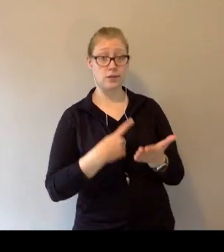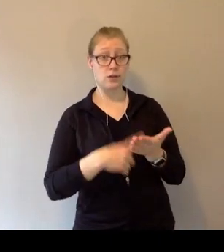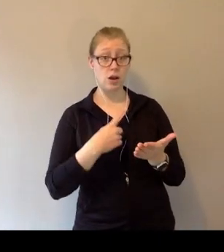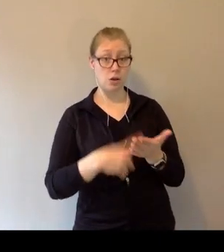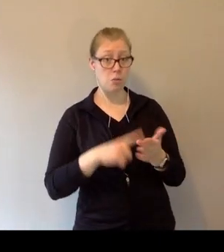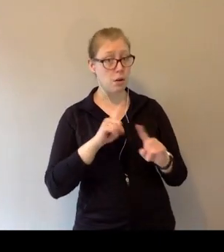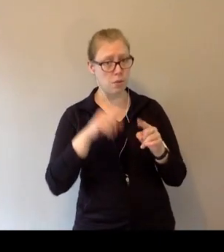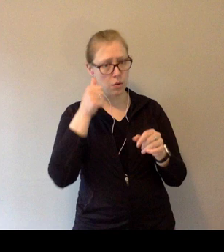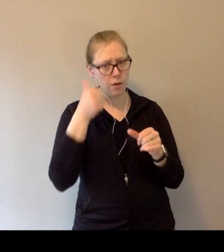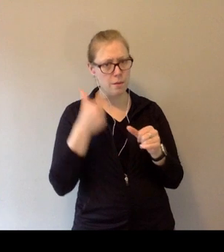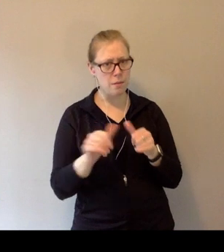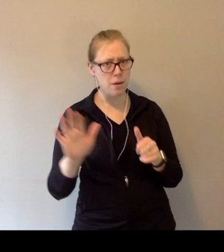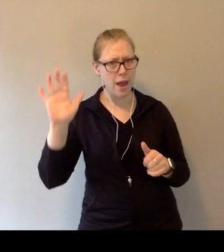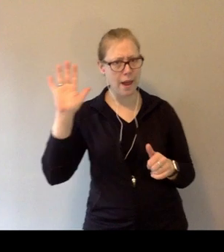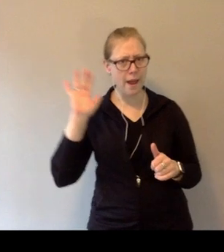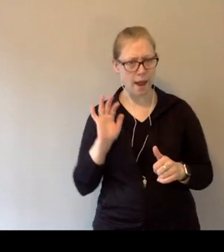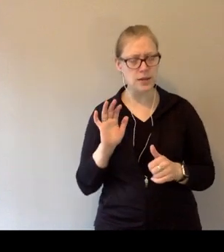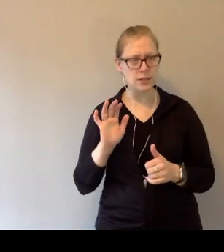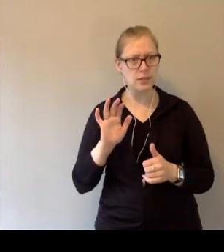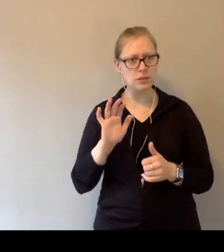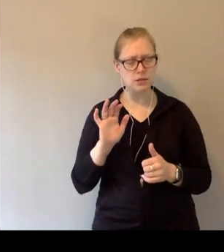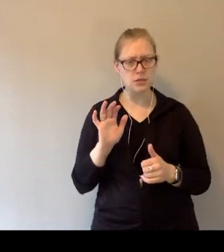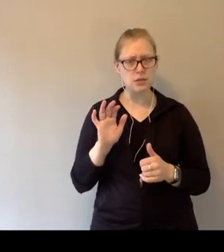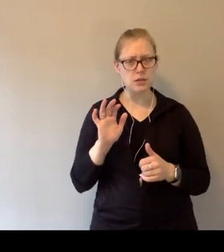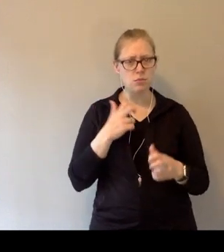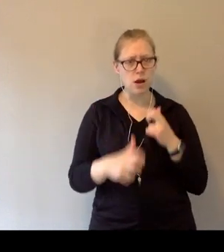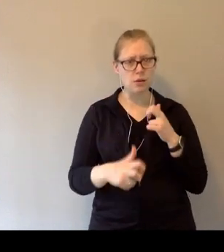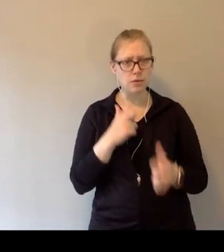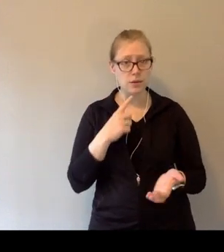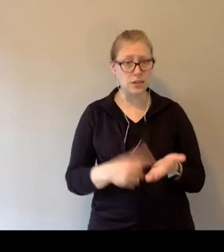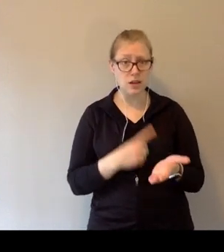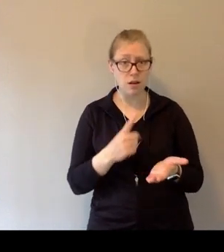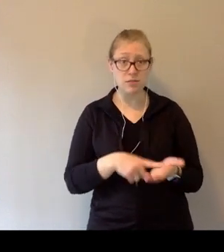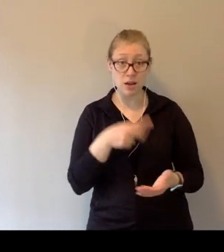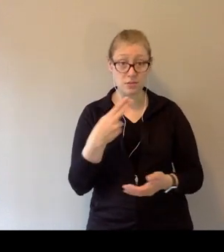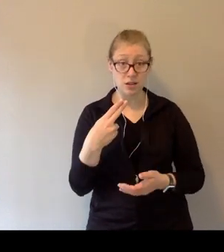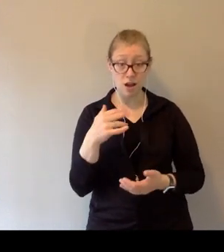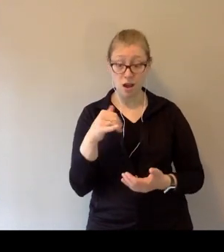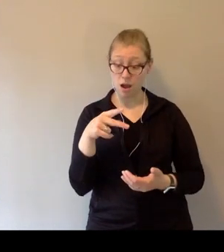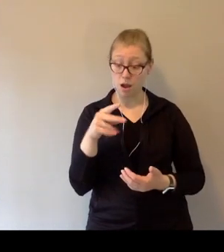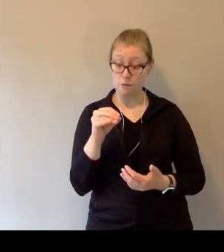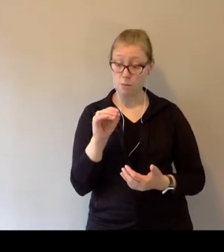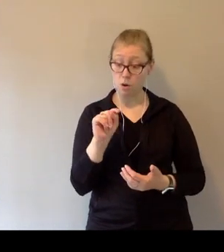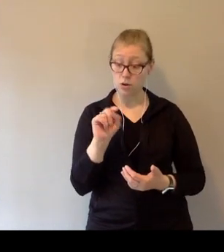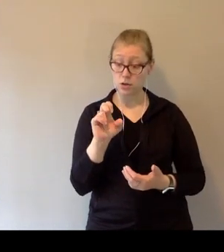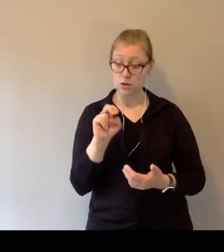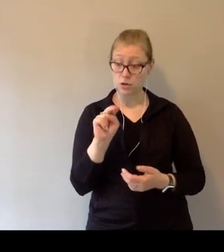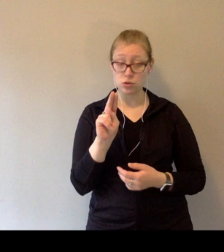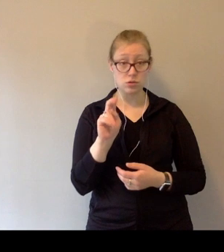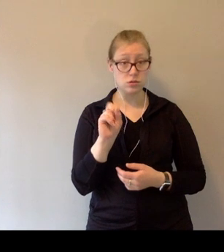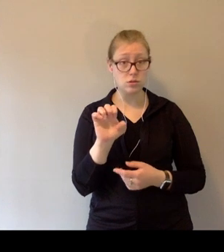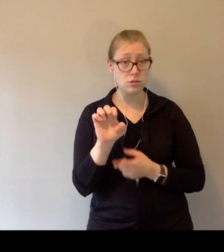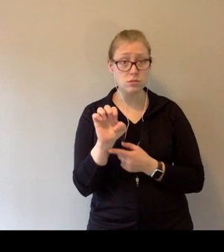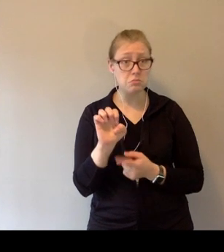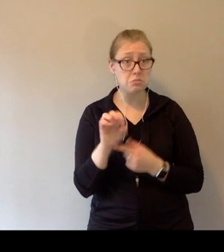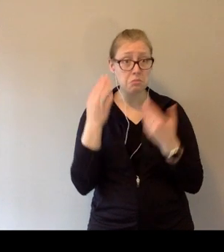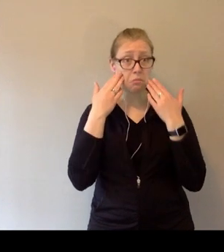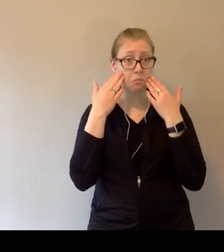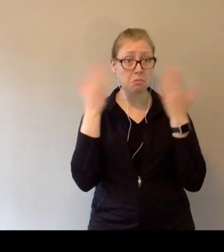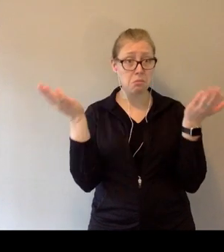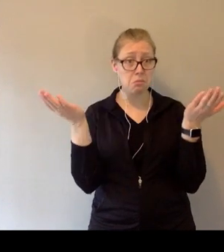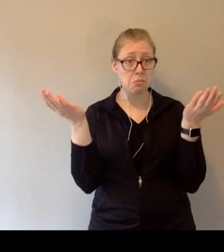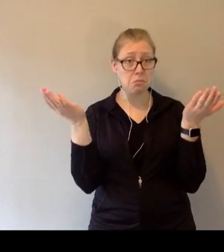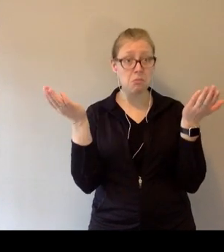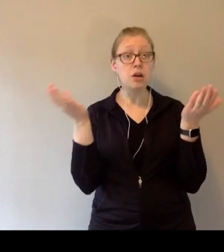problem sets that we did, sometimes we did not know what the hypotenuse was. And so we had to solve a couple